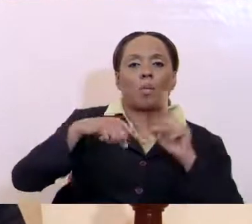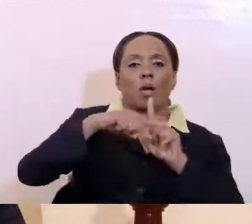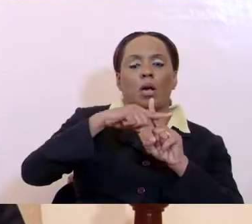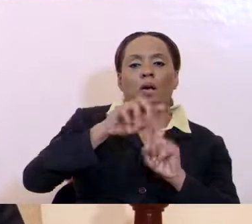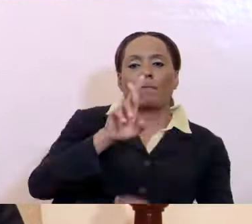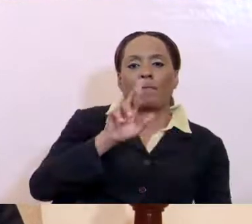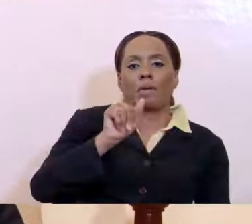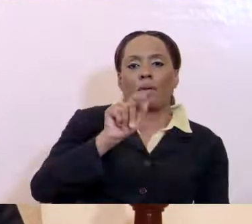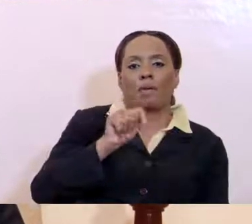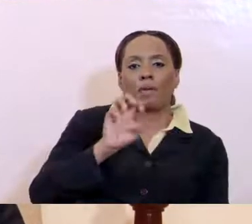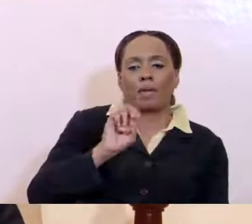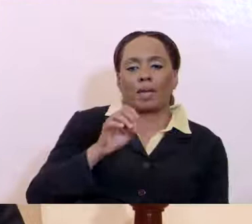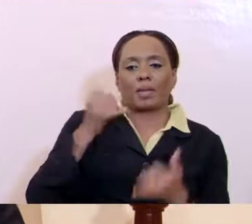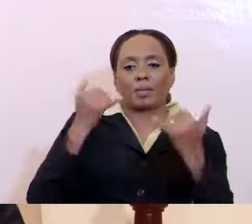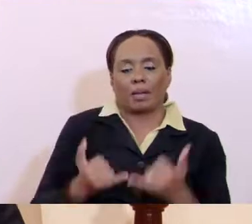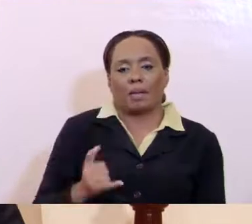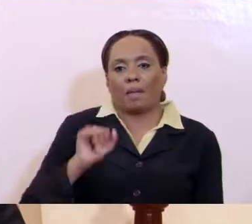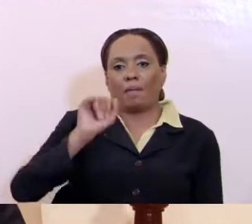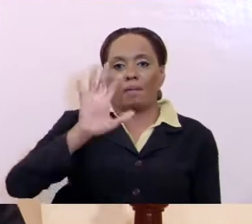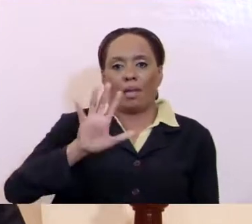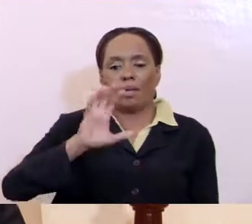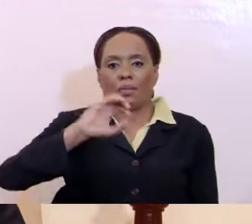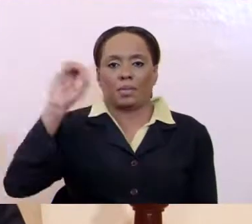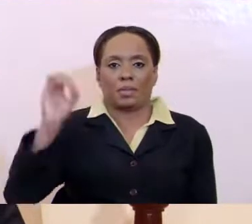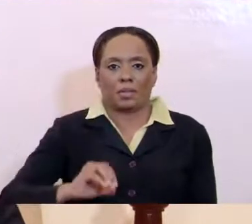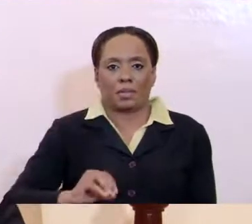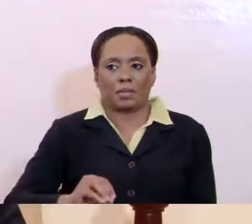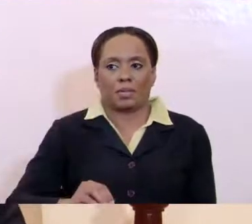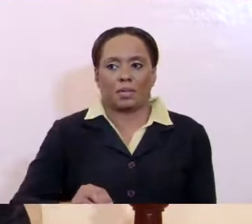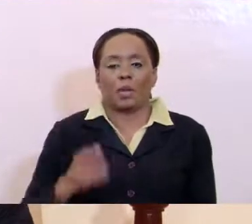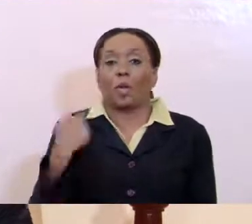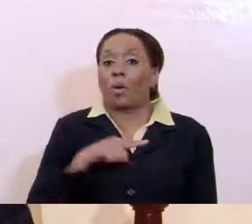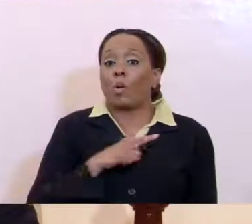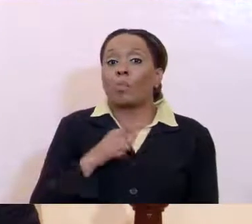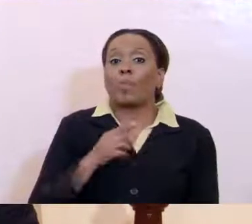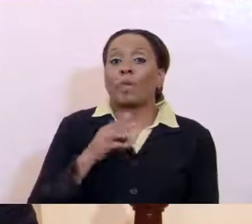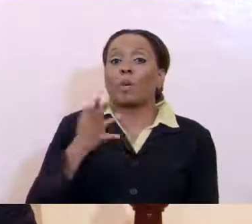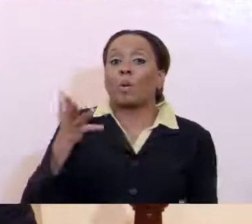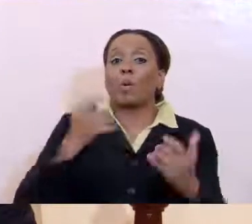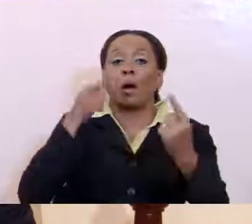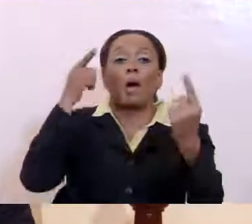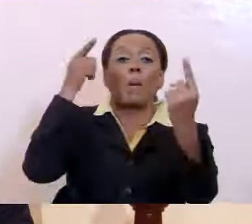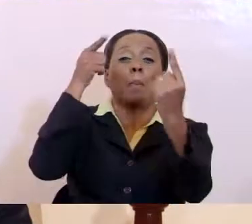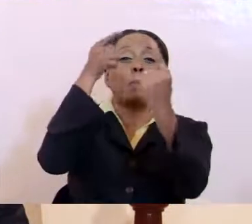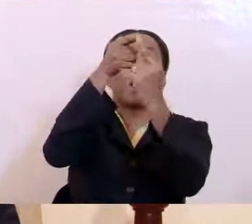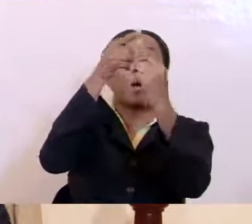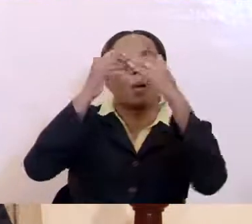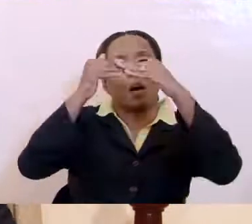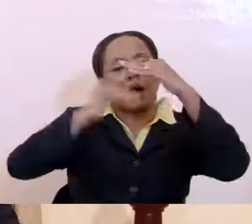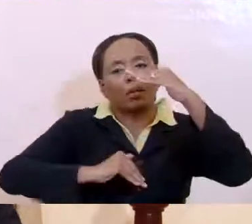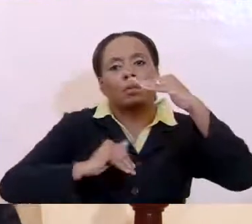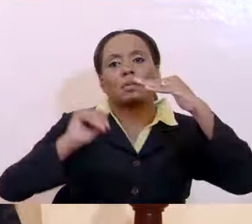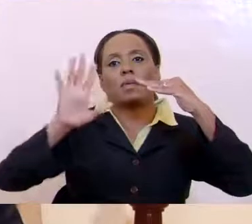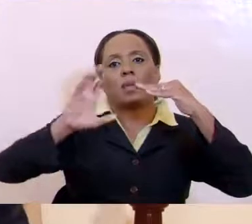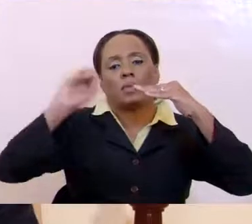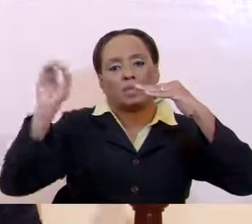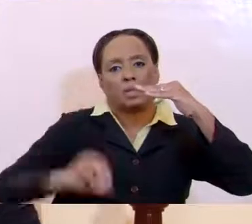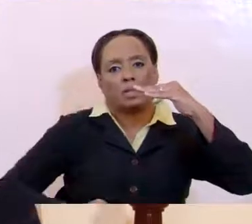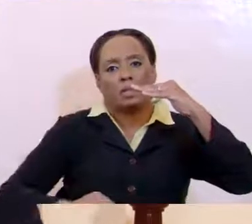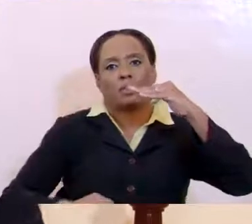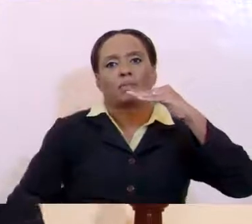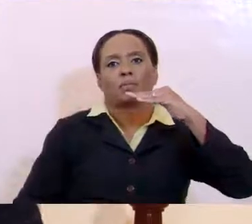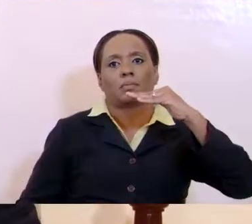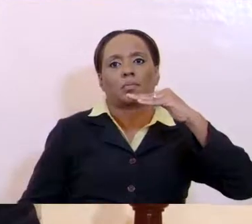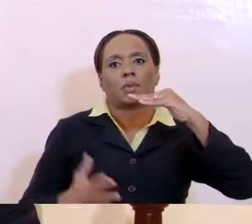dashboard numbers is currently at 5%. And the benchmark that we want to get below is 5%. And we want